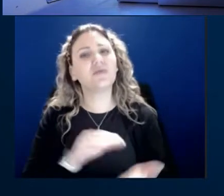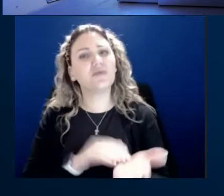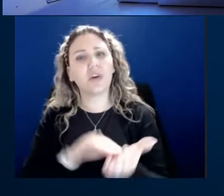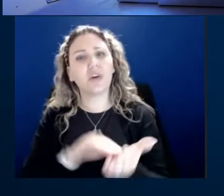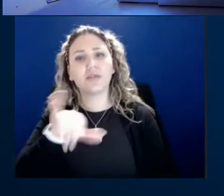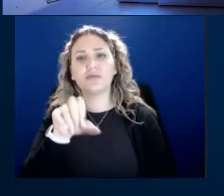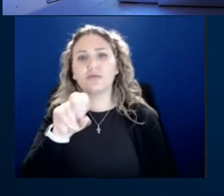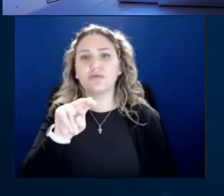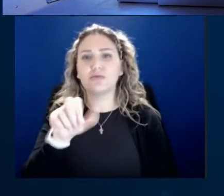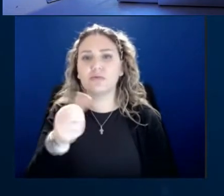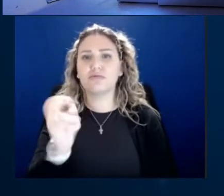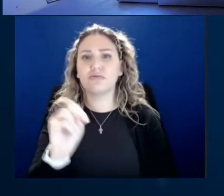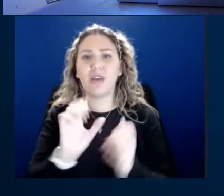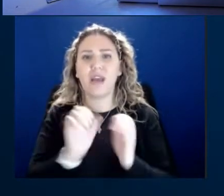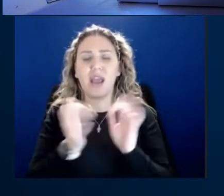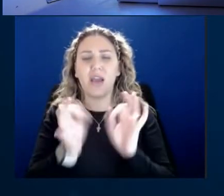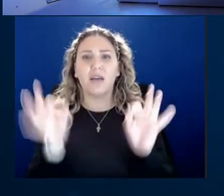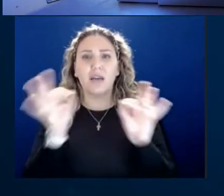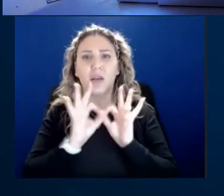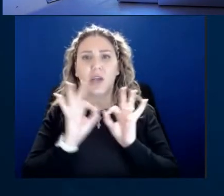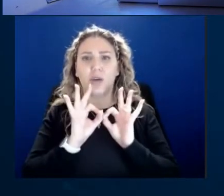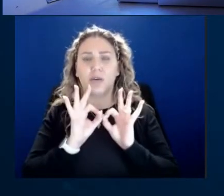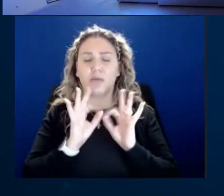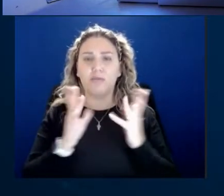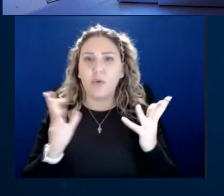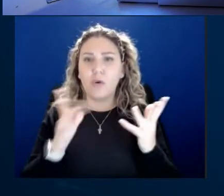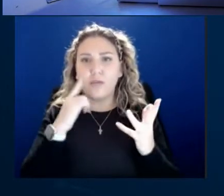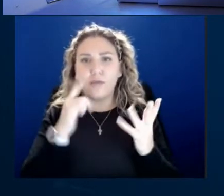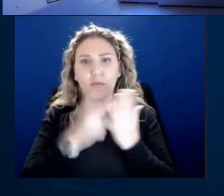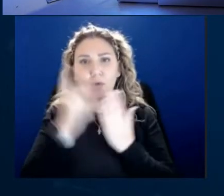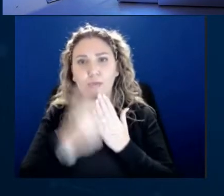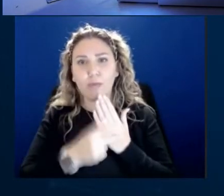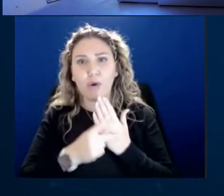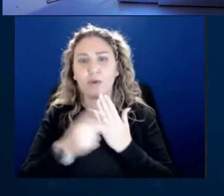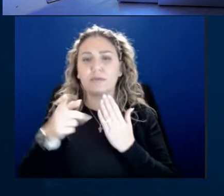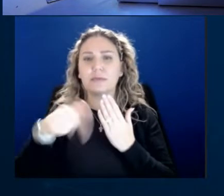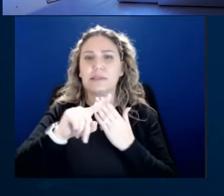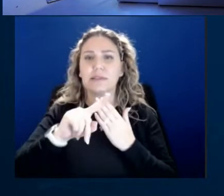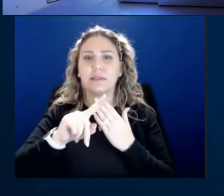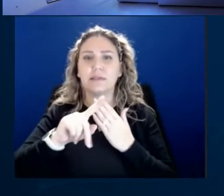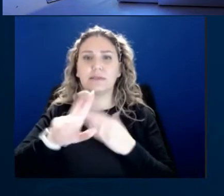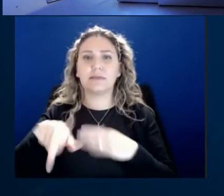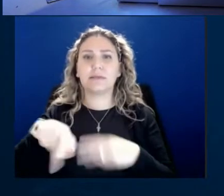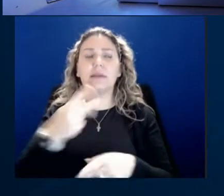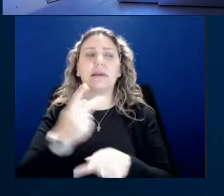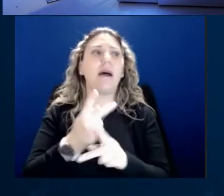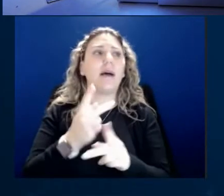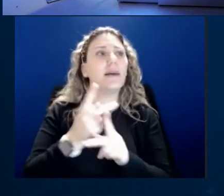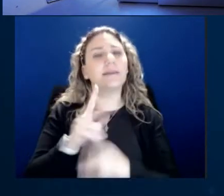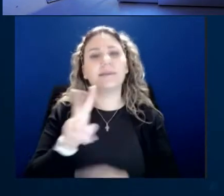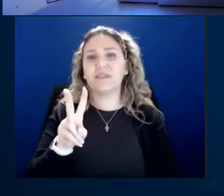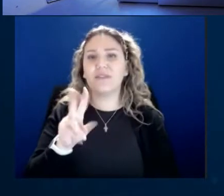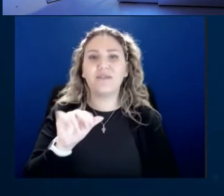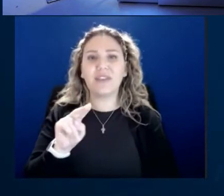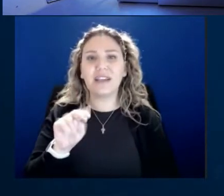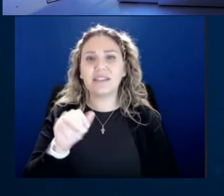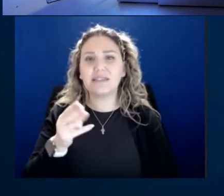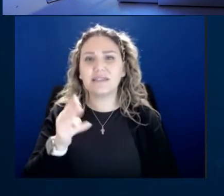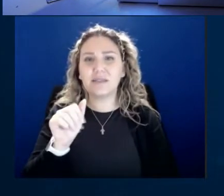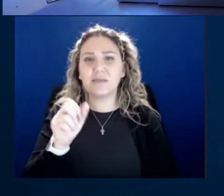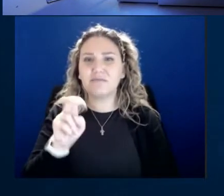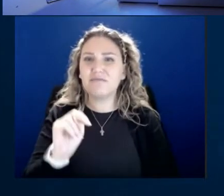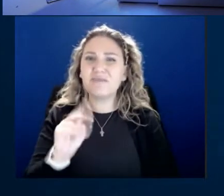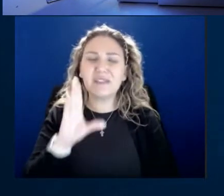how important are programs like this for these types of victims of crime? What I hear Damon talk, it sounds like